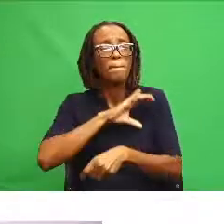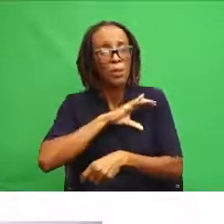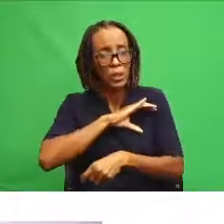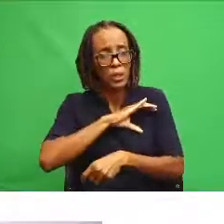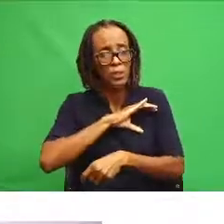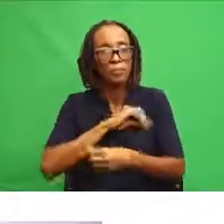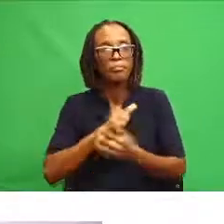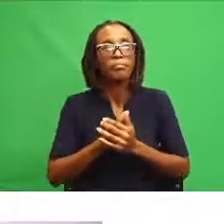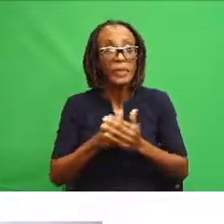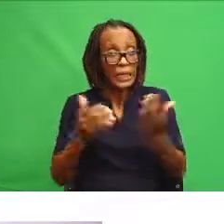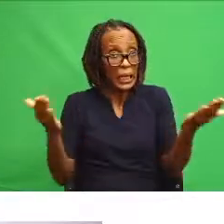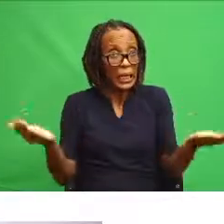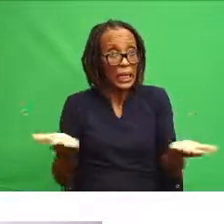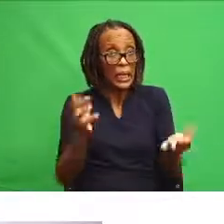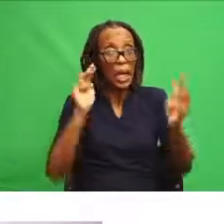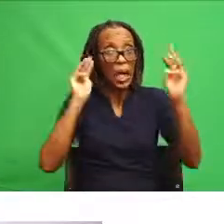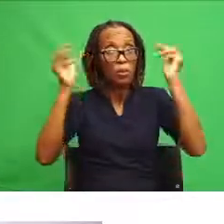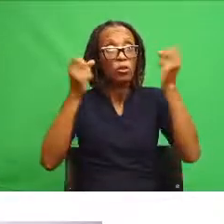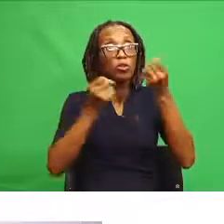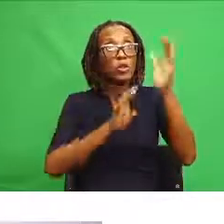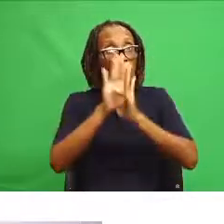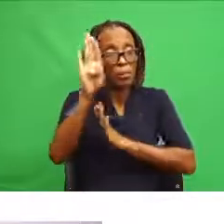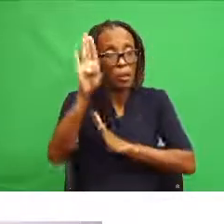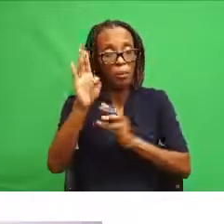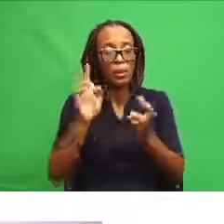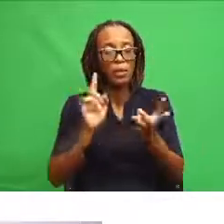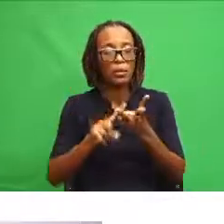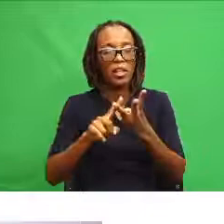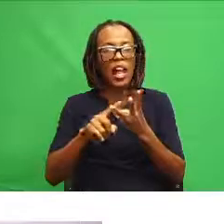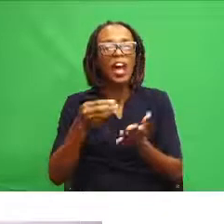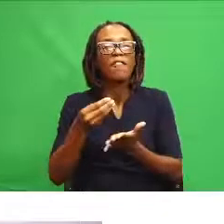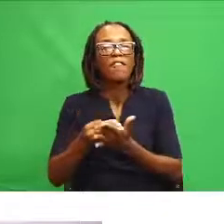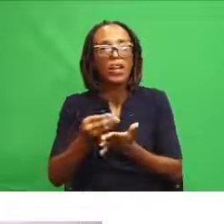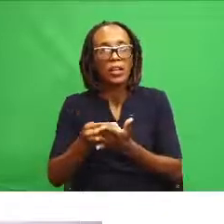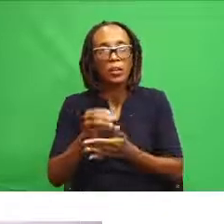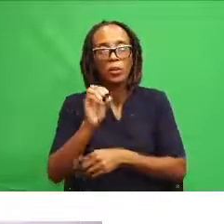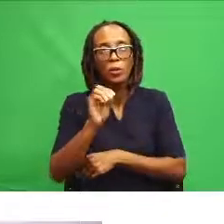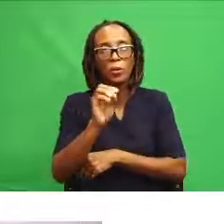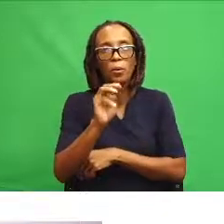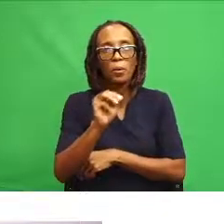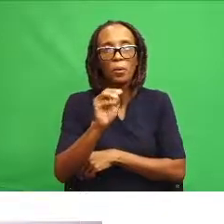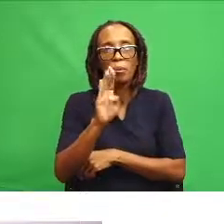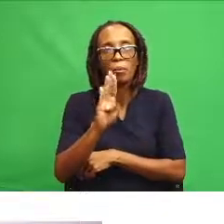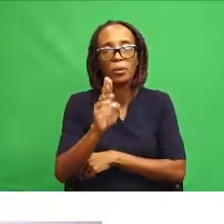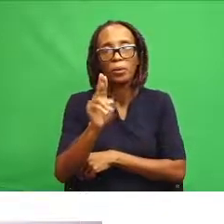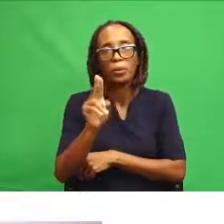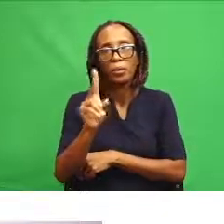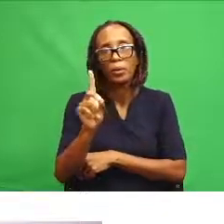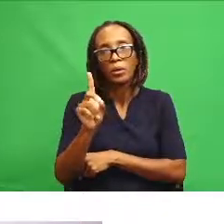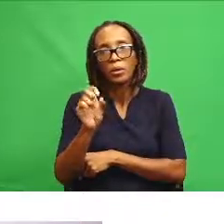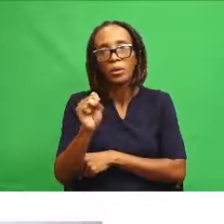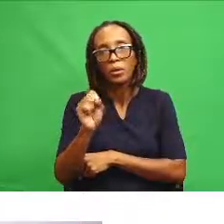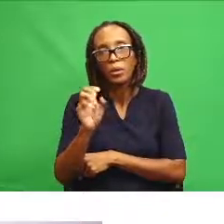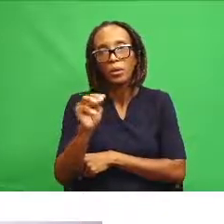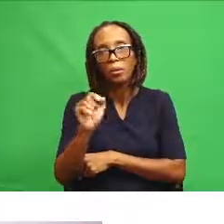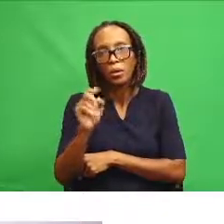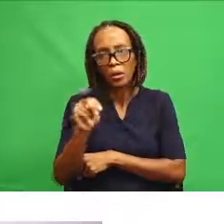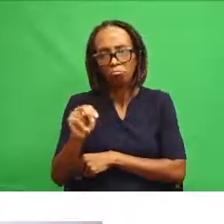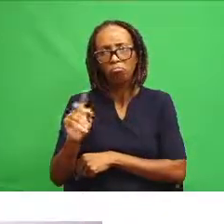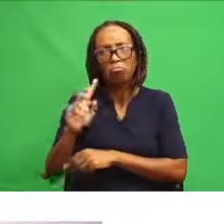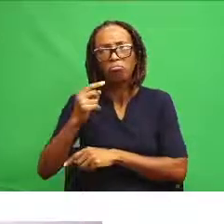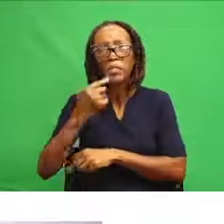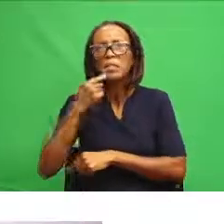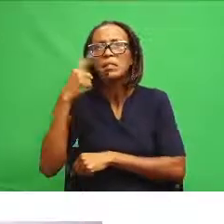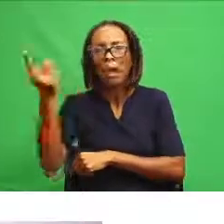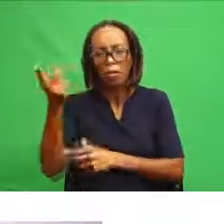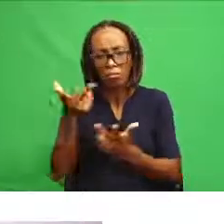this ministry, and the financial ombudsman will be your options in terms of reporting. Yeah?